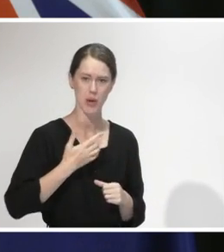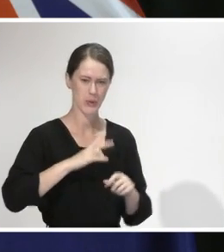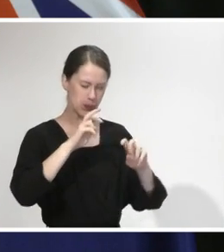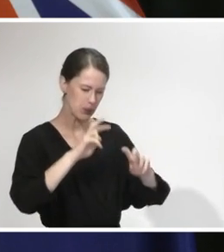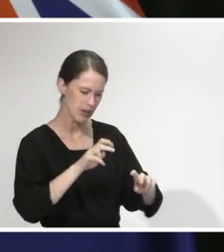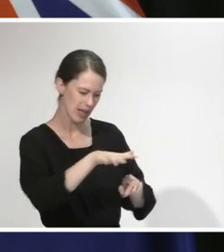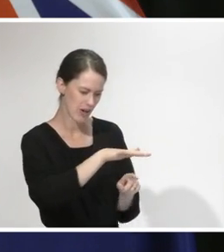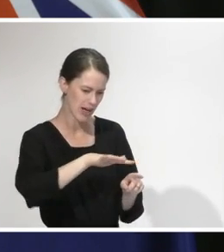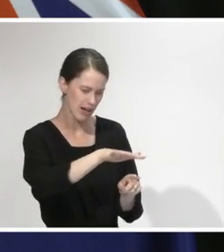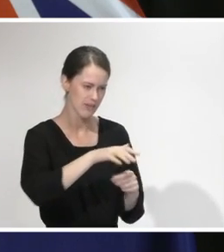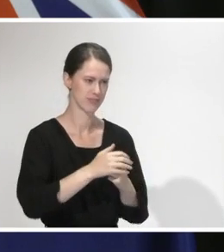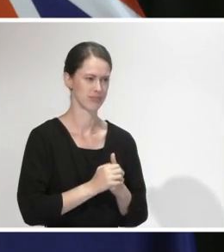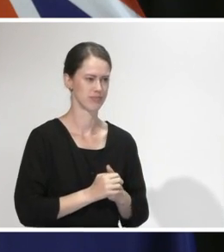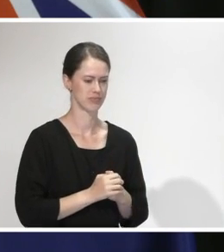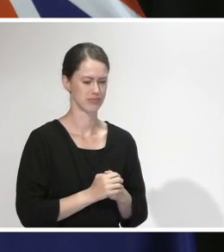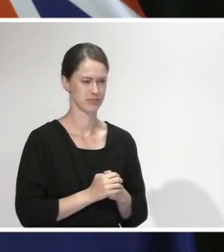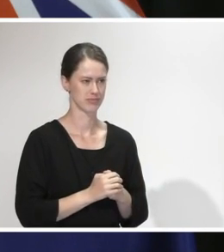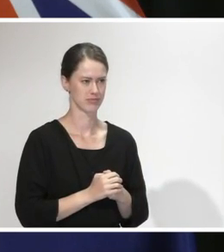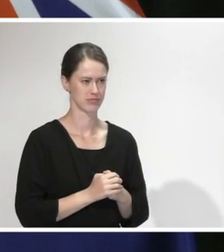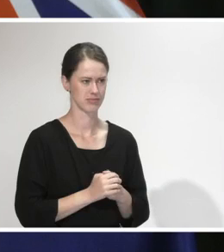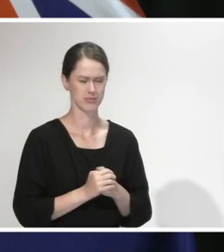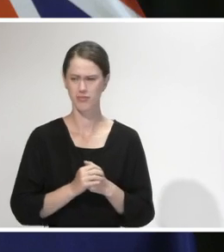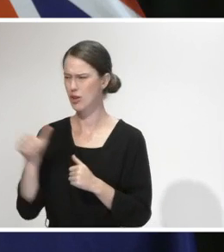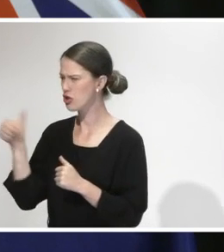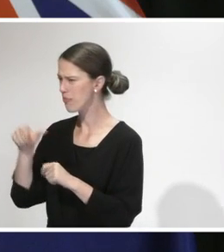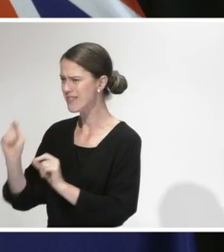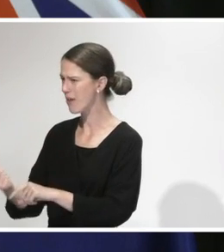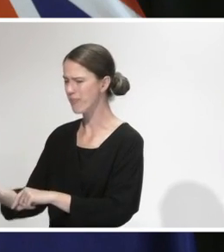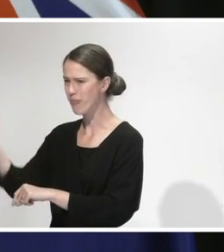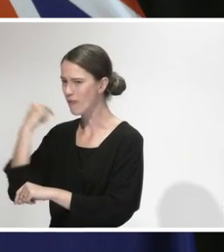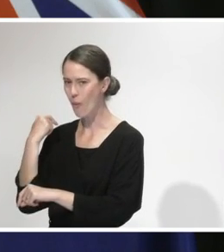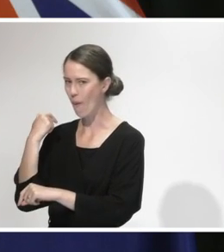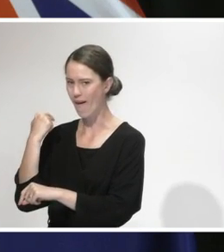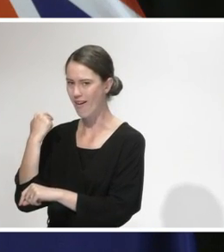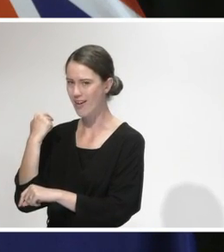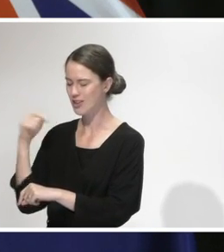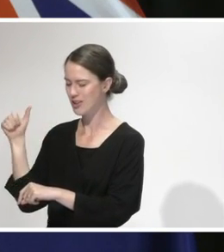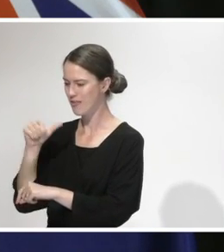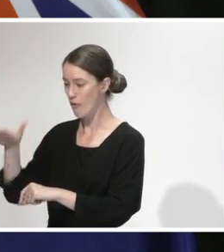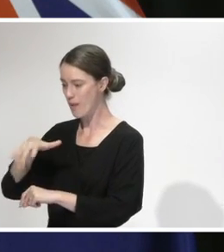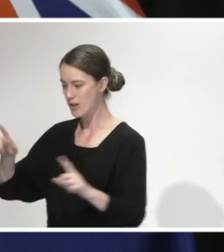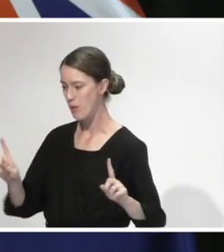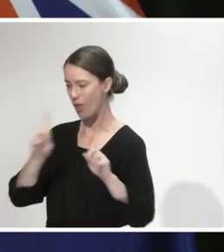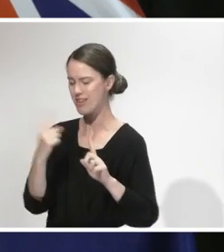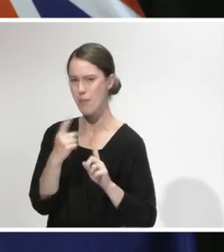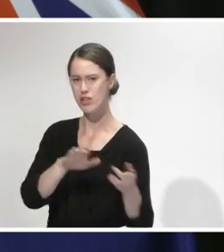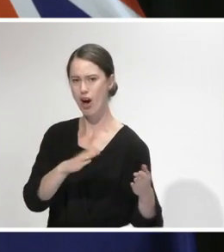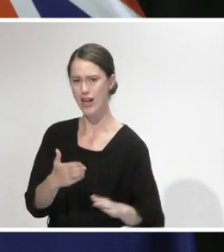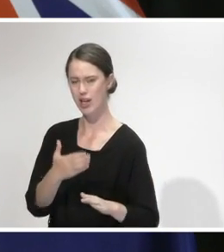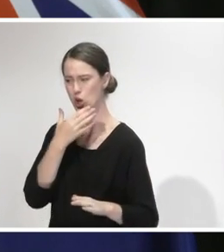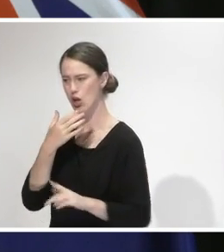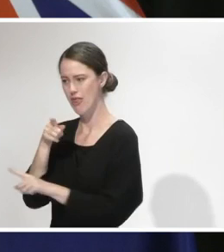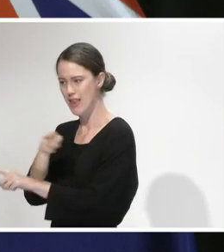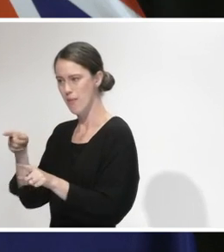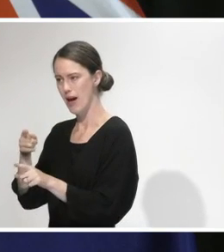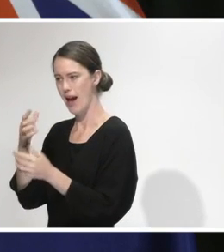it very specifically. The key priority here... Shouldn't that have been done much sooner then? We